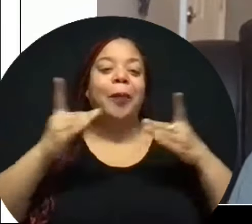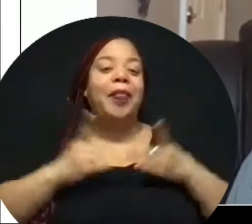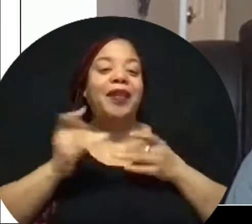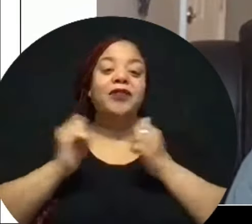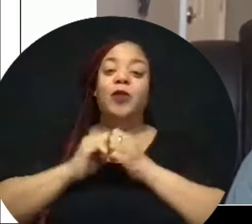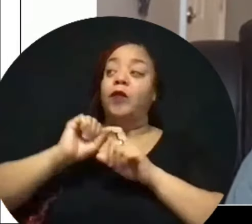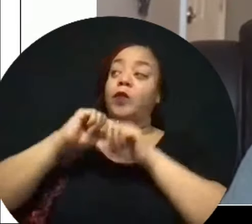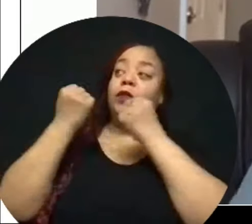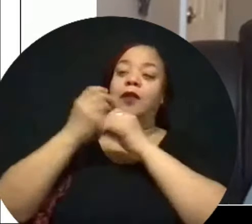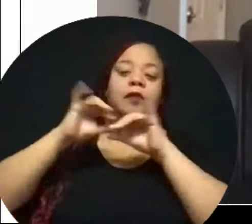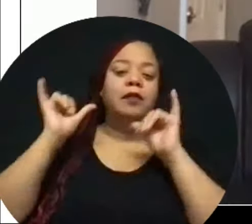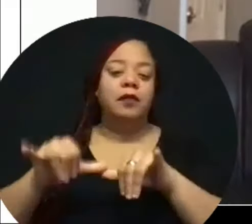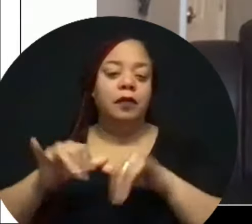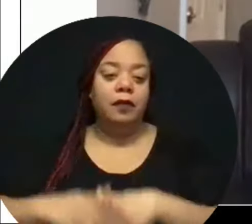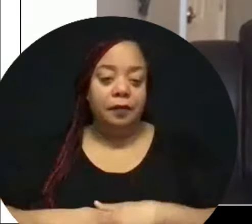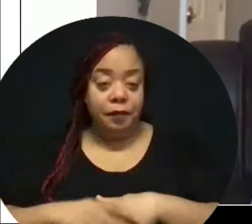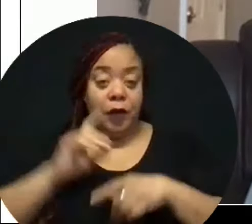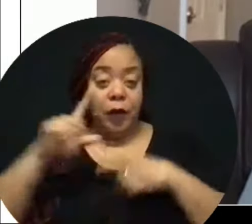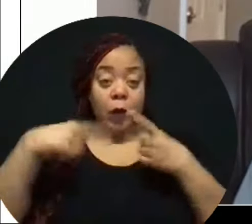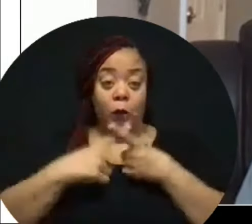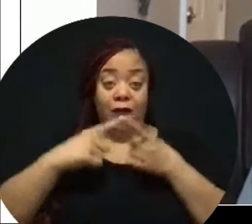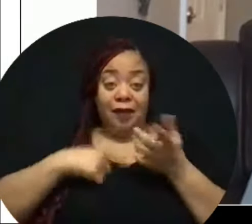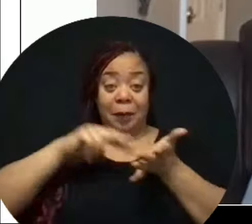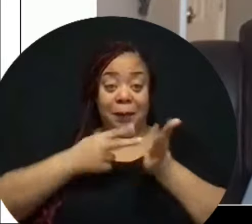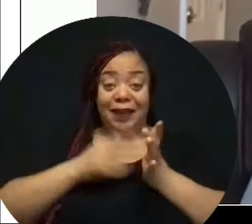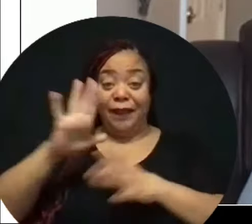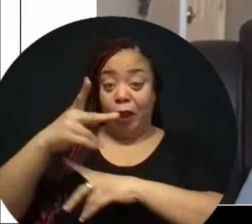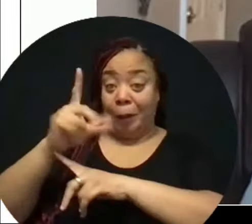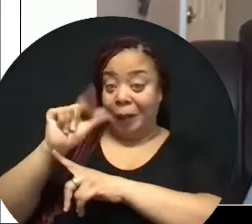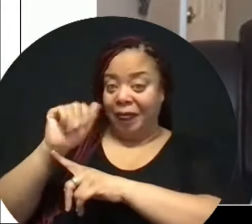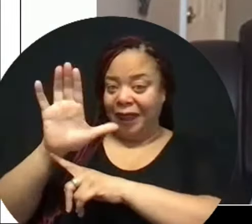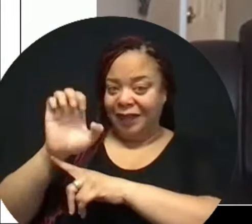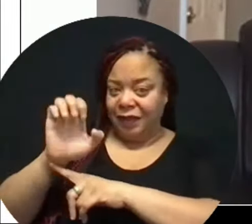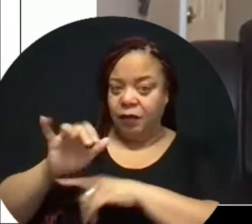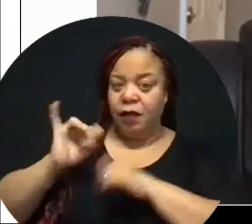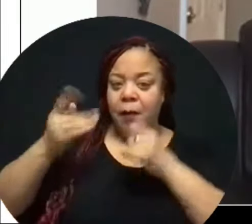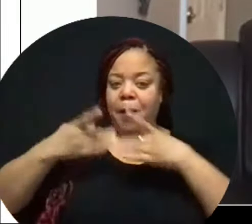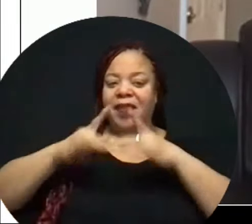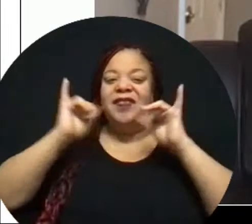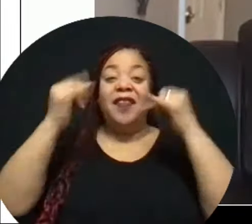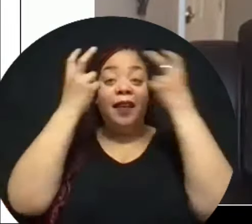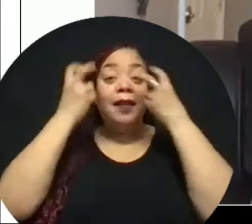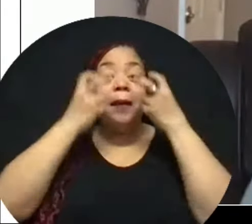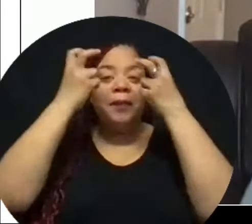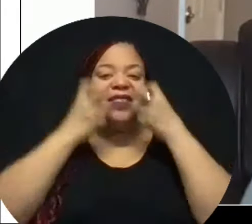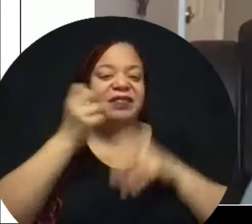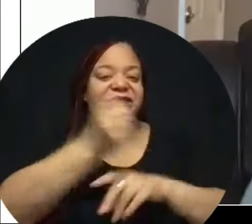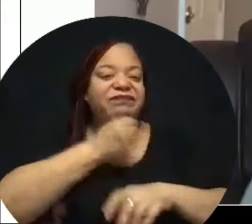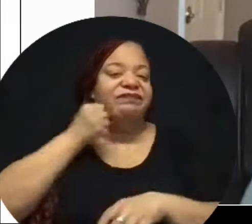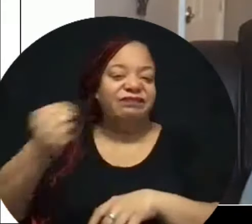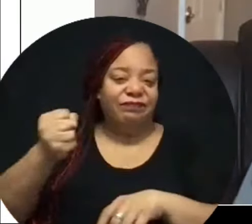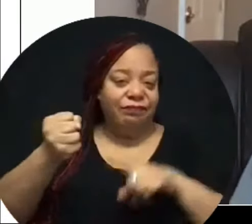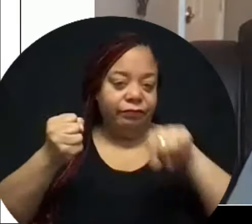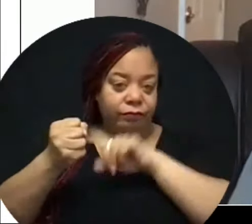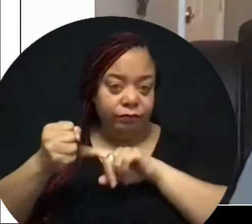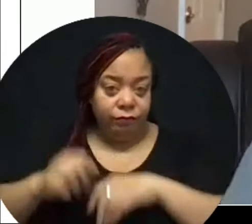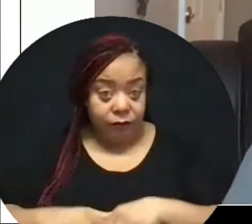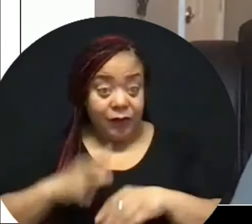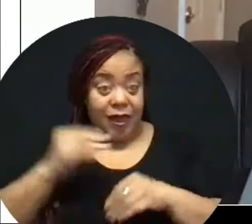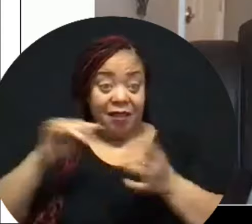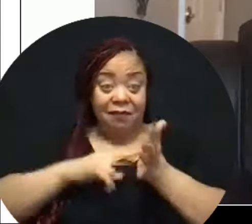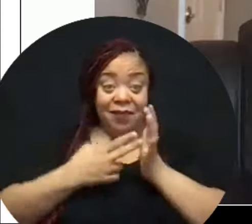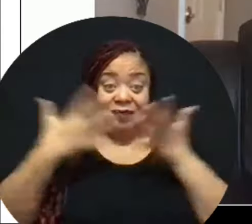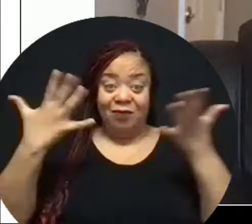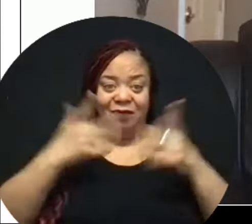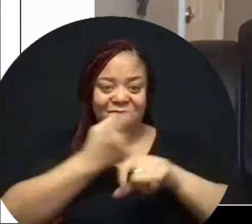things is, well, where are we going to put toxic areas? The people who be though towards the margins, that's where we're going to put all the toxic areas. That's where we're going to